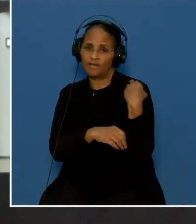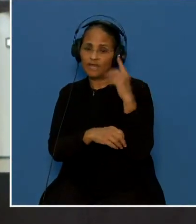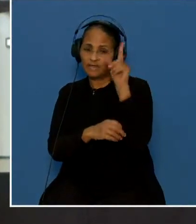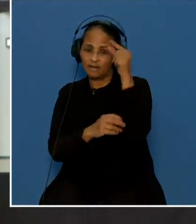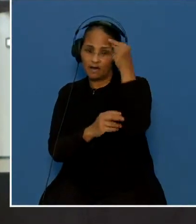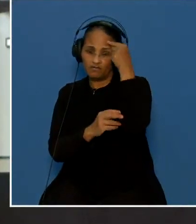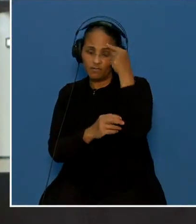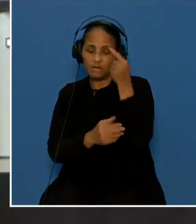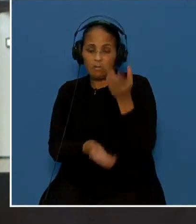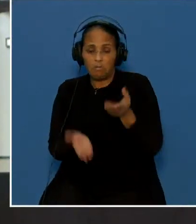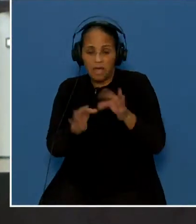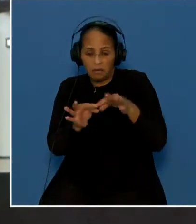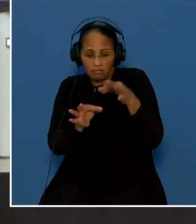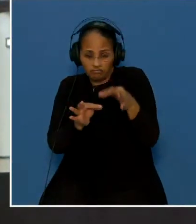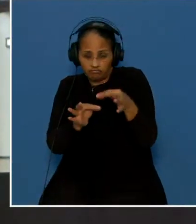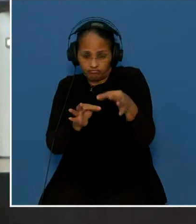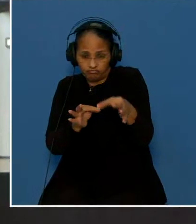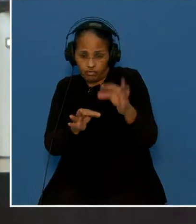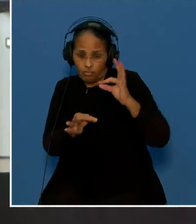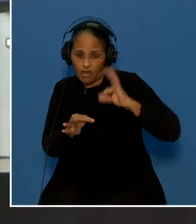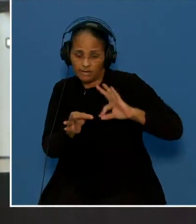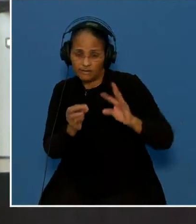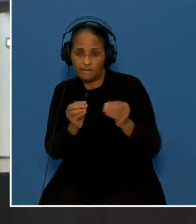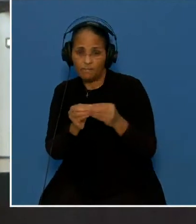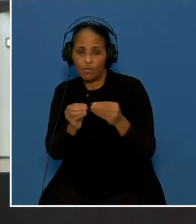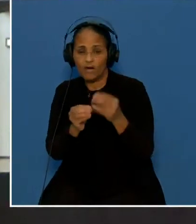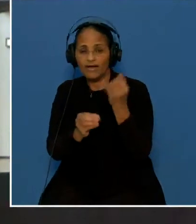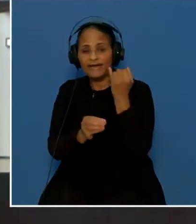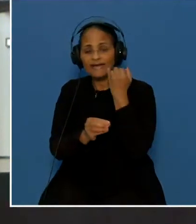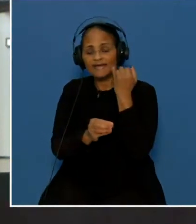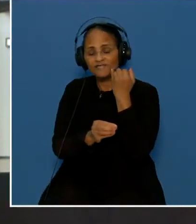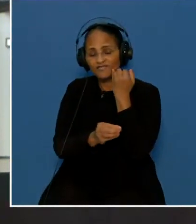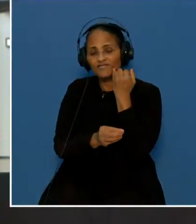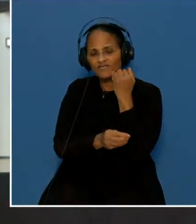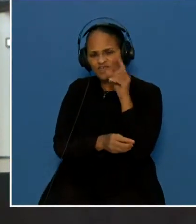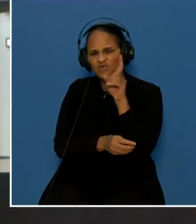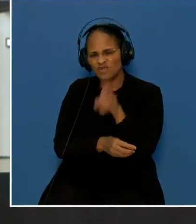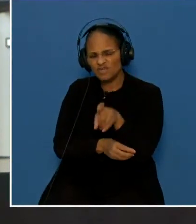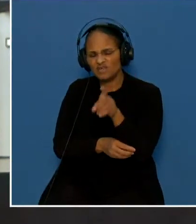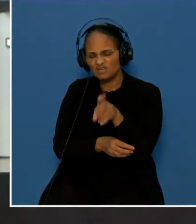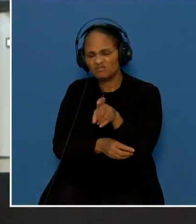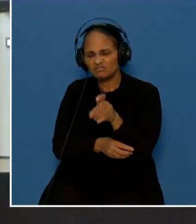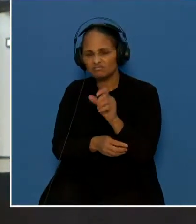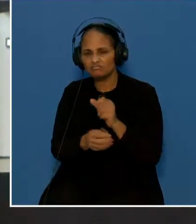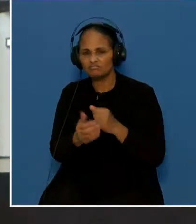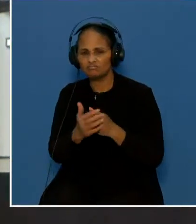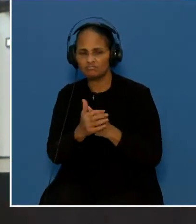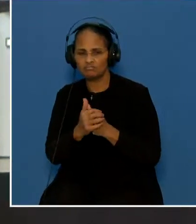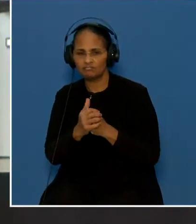extend this benefit further if it is seen to be needed to do so.